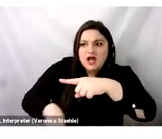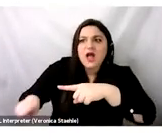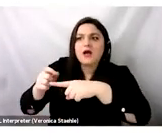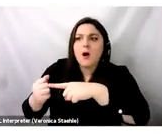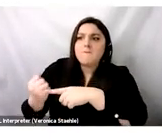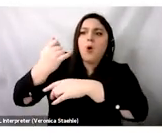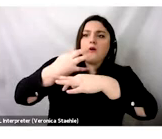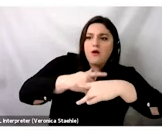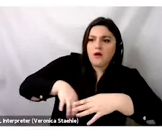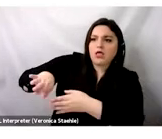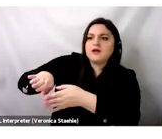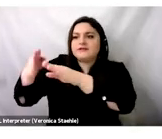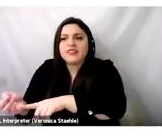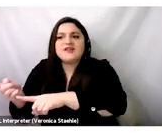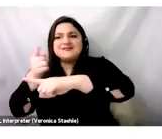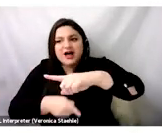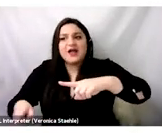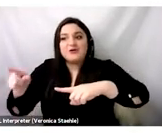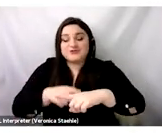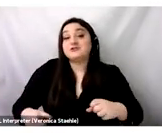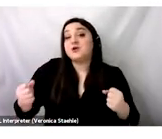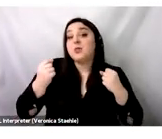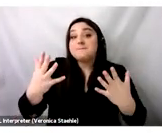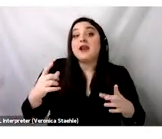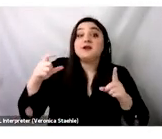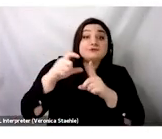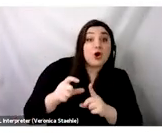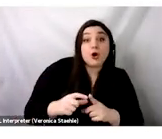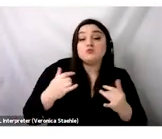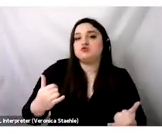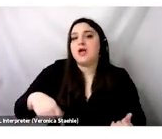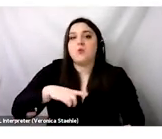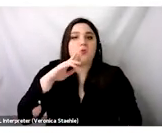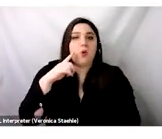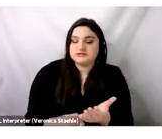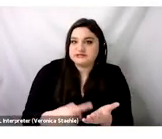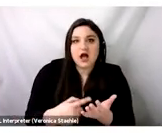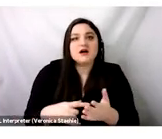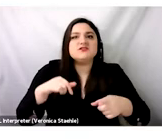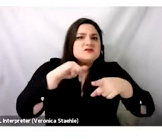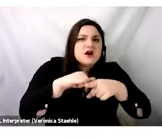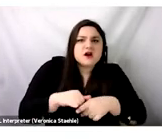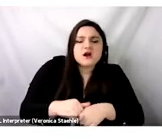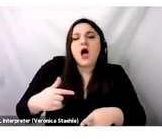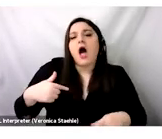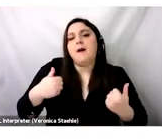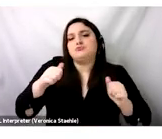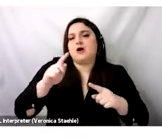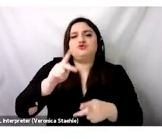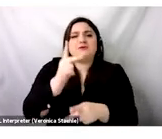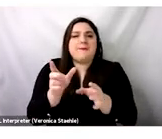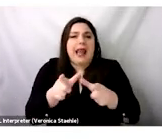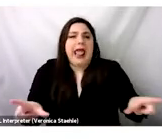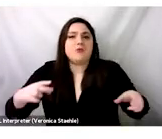a lot of jargon. We're going to not cover that. I'm going to make it as widely understandable as possible so